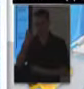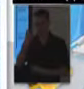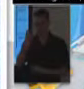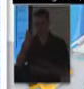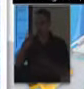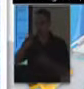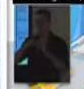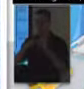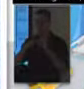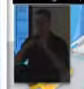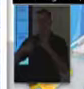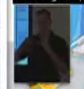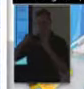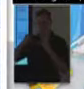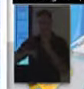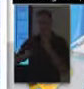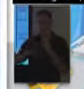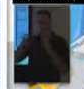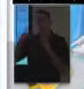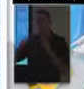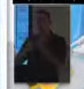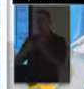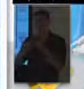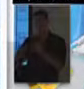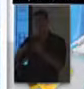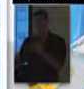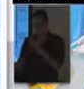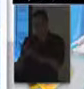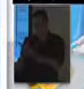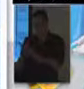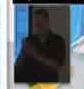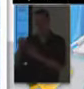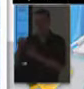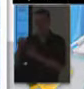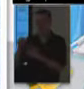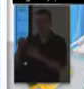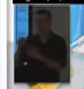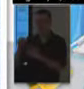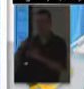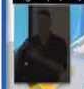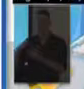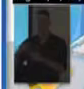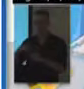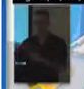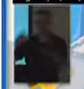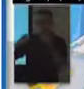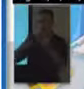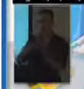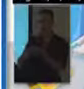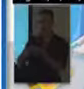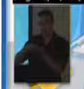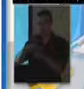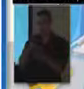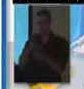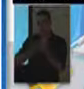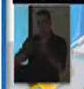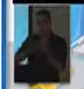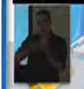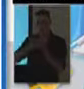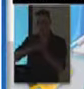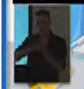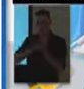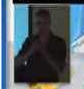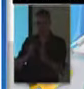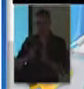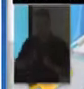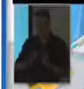of technologies that are available. Others will appear in the future, and these will make it possible to have